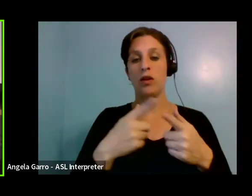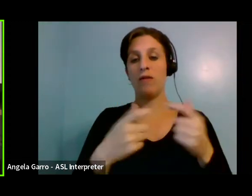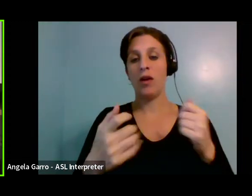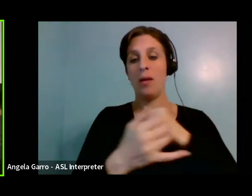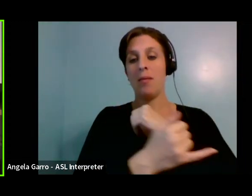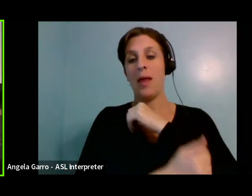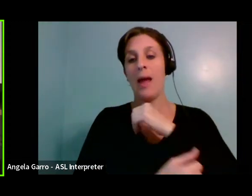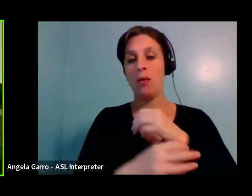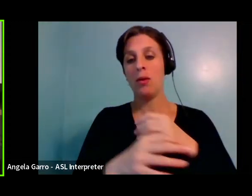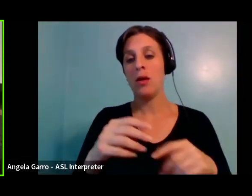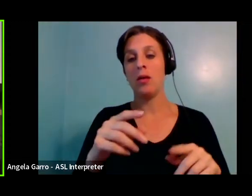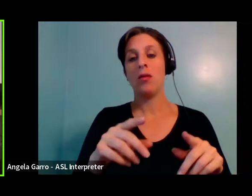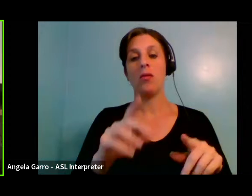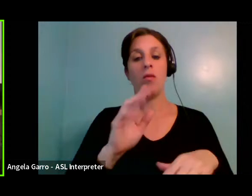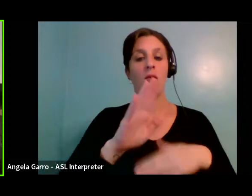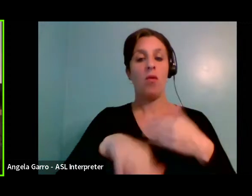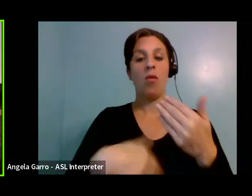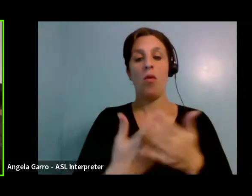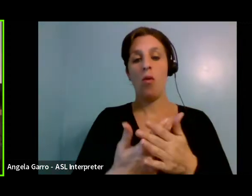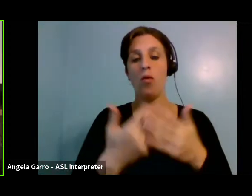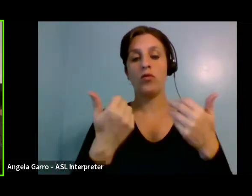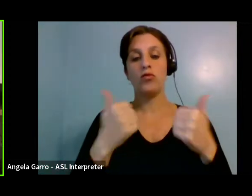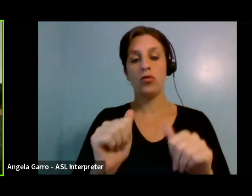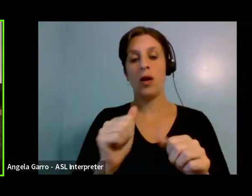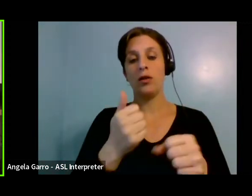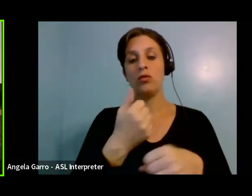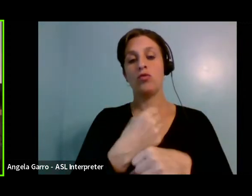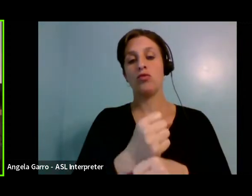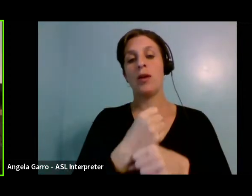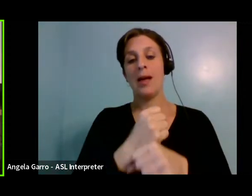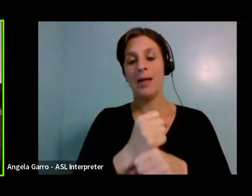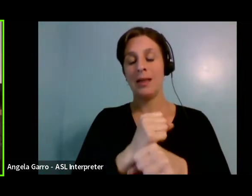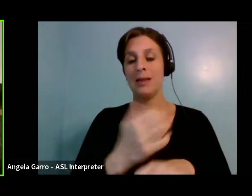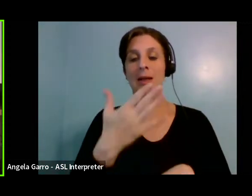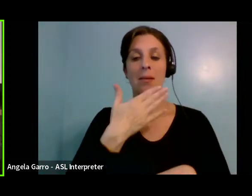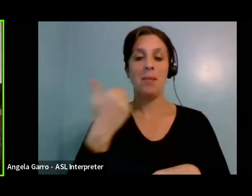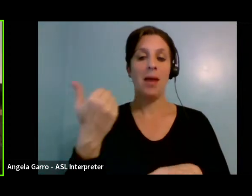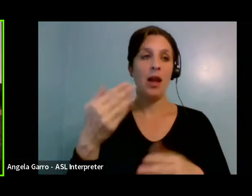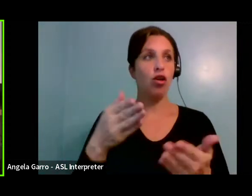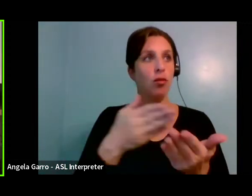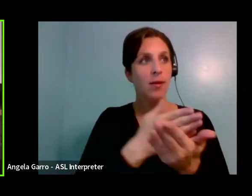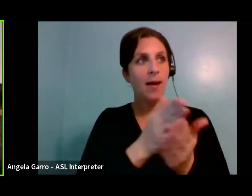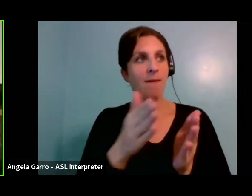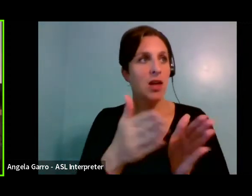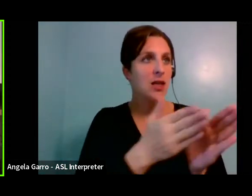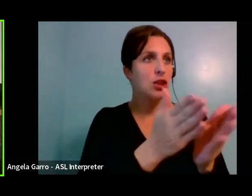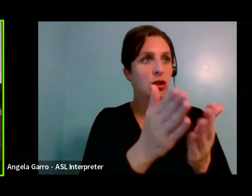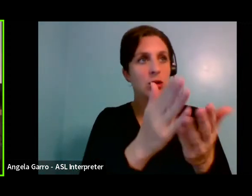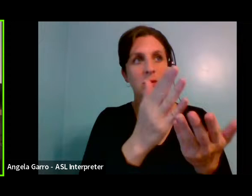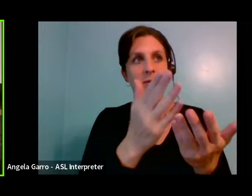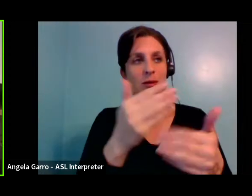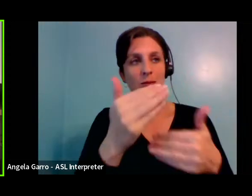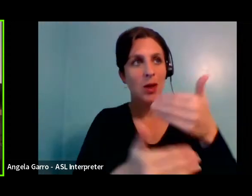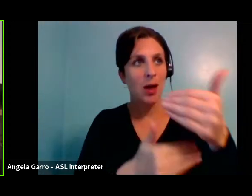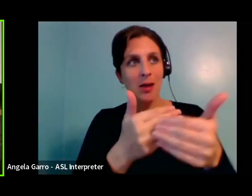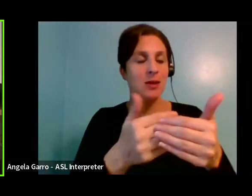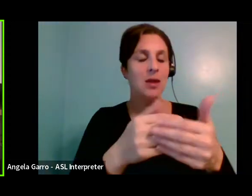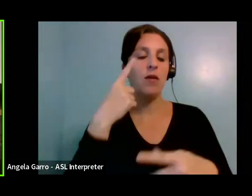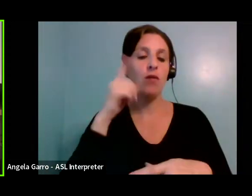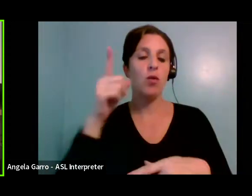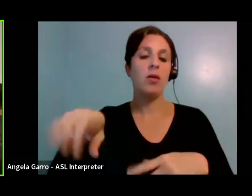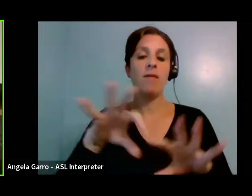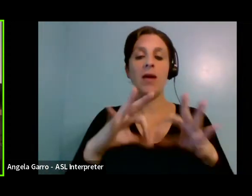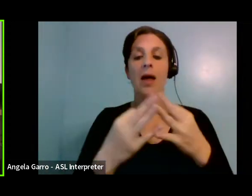county, all trying to create a better navigation process for families that are